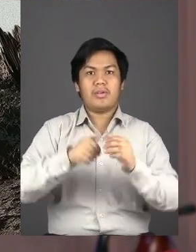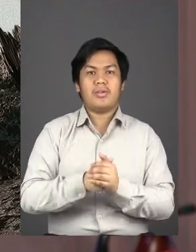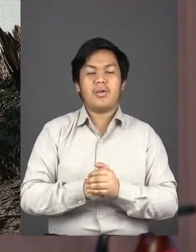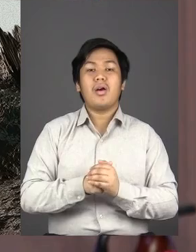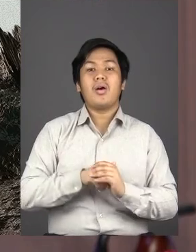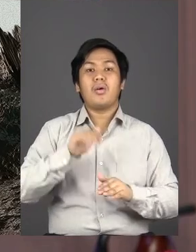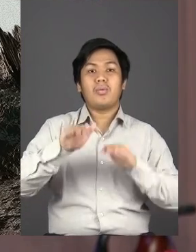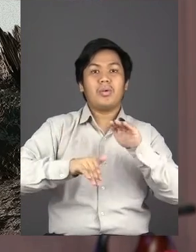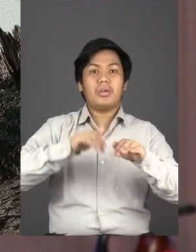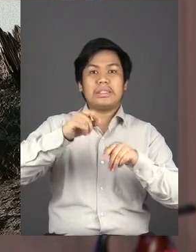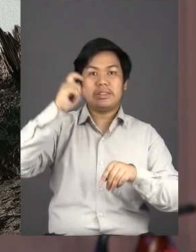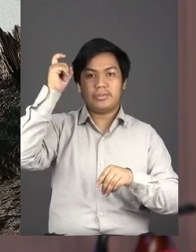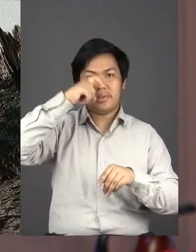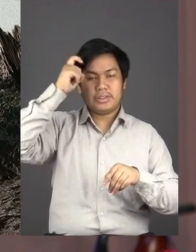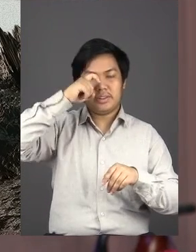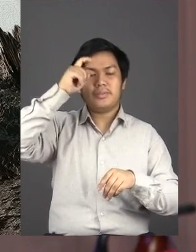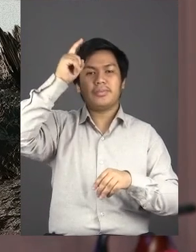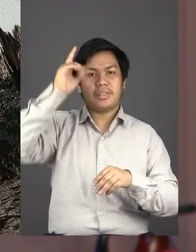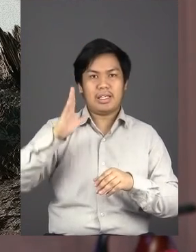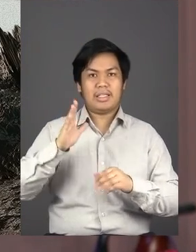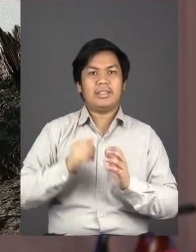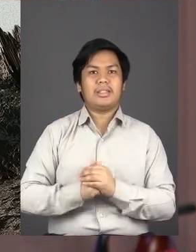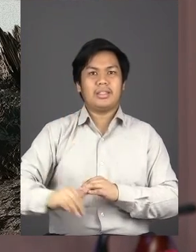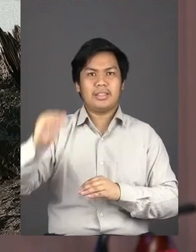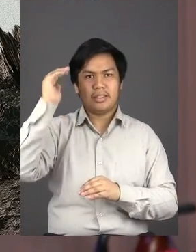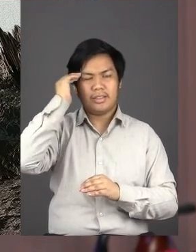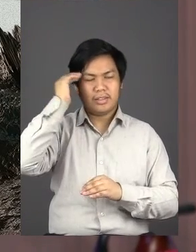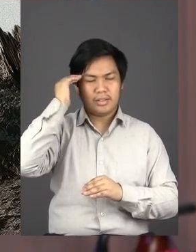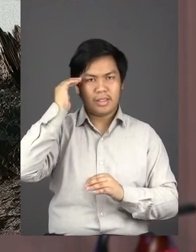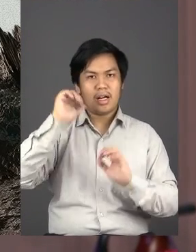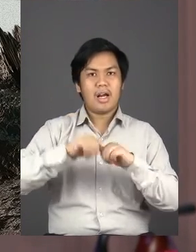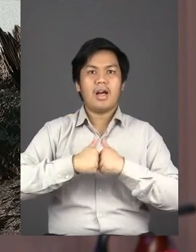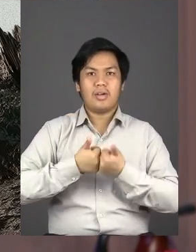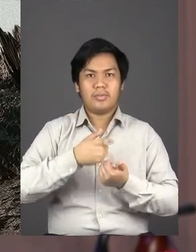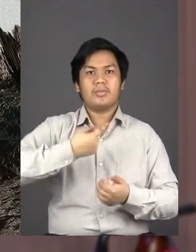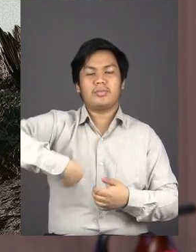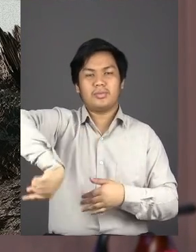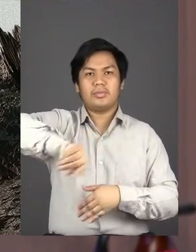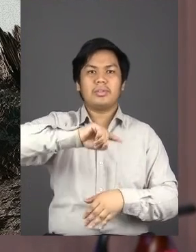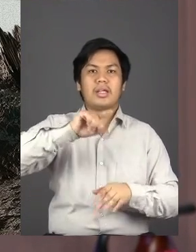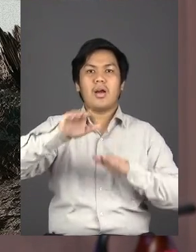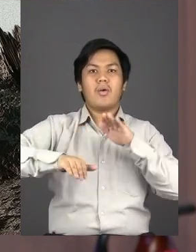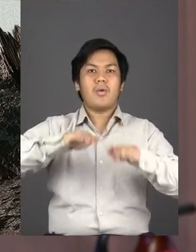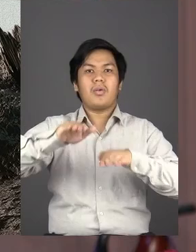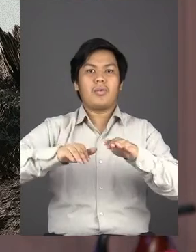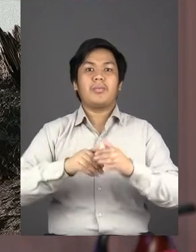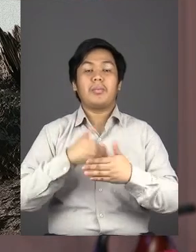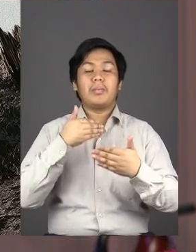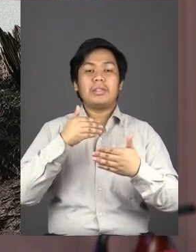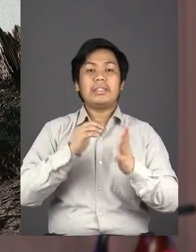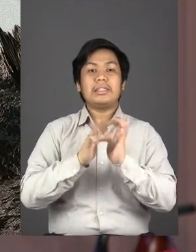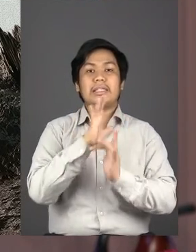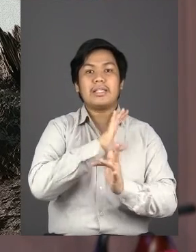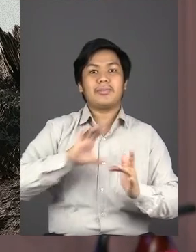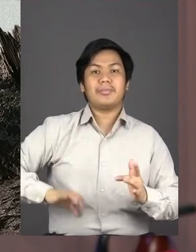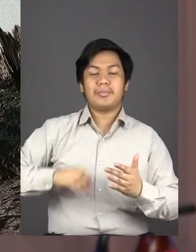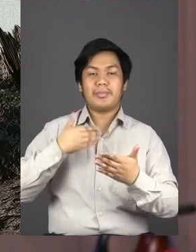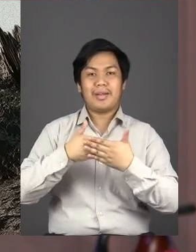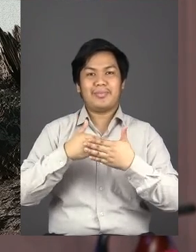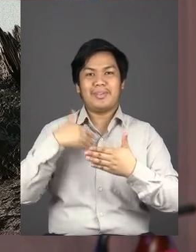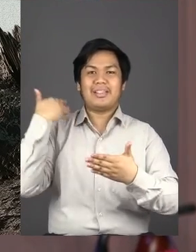Lumakad sa karunungan ng Panginoon. Alamin kung paano dapat tayo lumakad kasi malapit na siyang dumating. Sabi sa verse